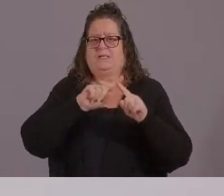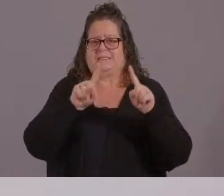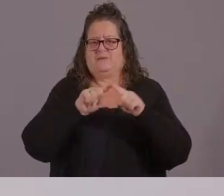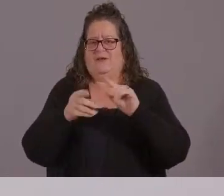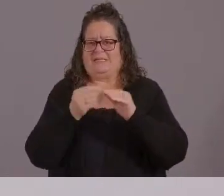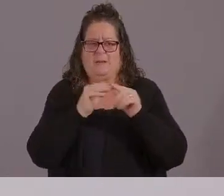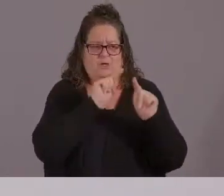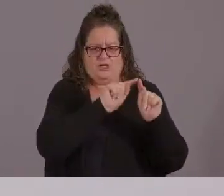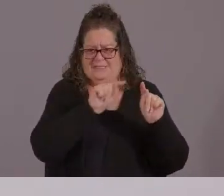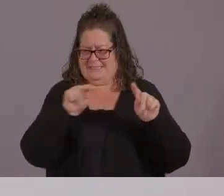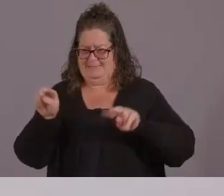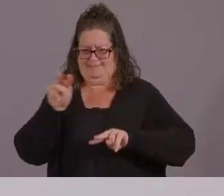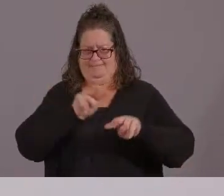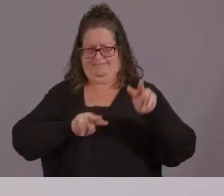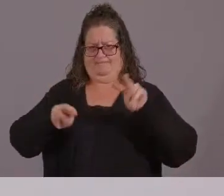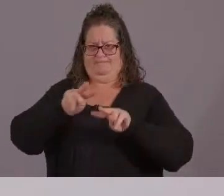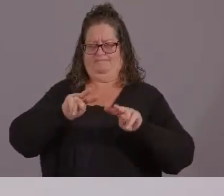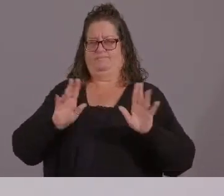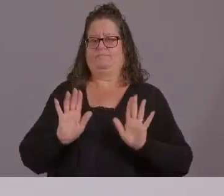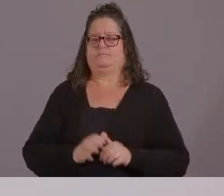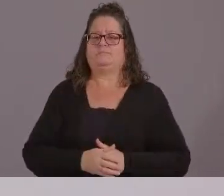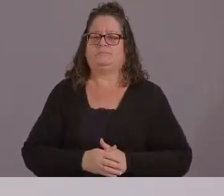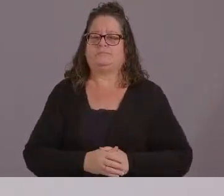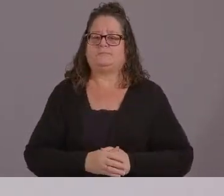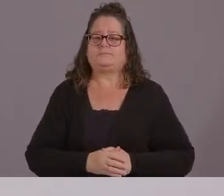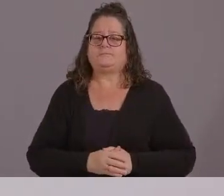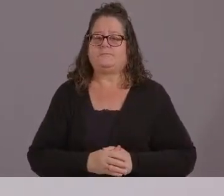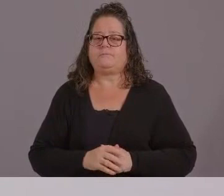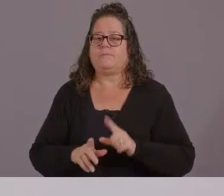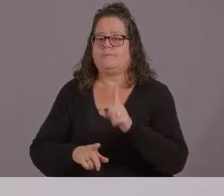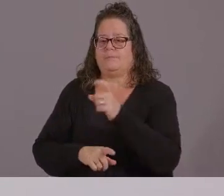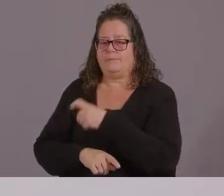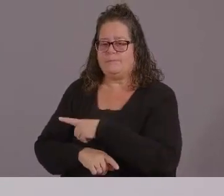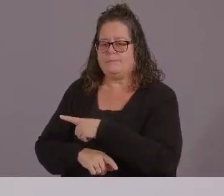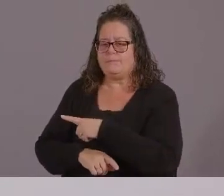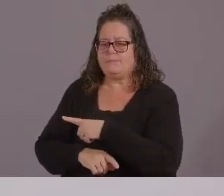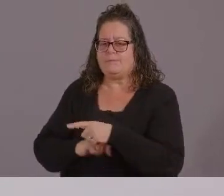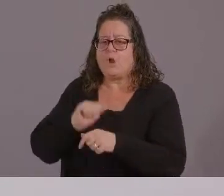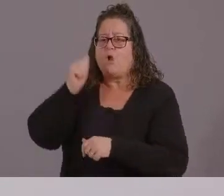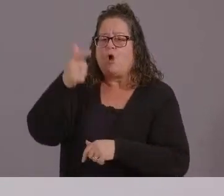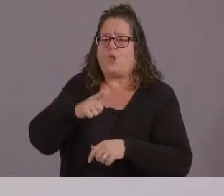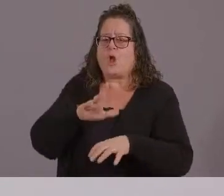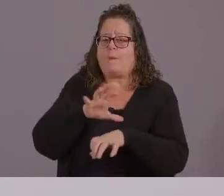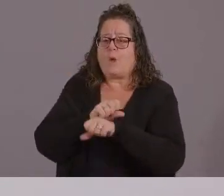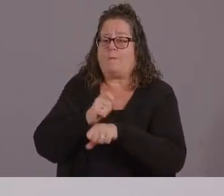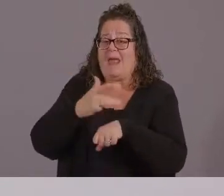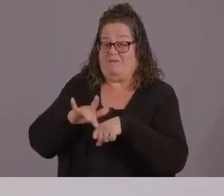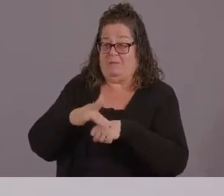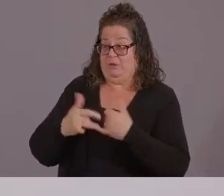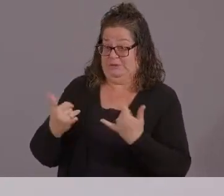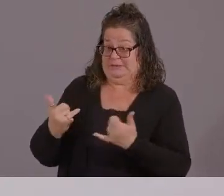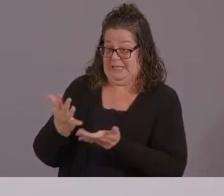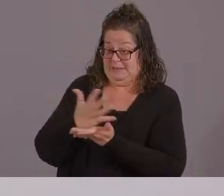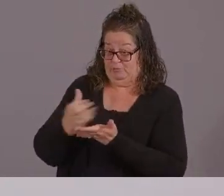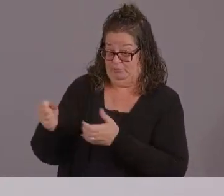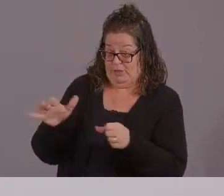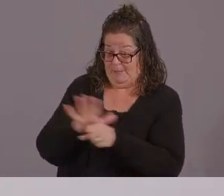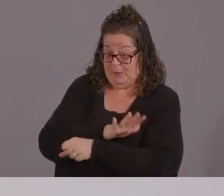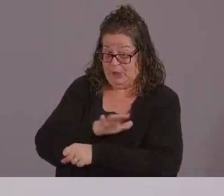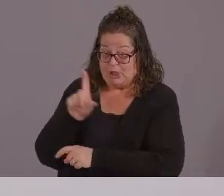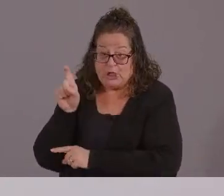that were made available today, are they gone at this point? So it sounds like the online appointments have been booked, but there are still